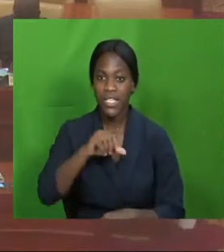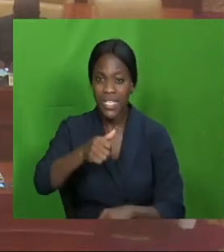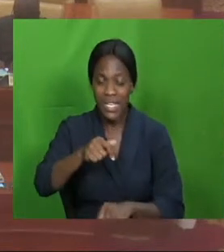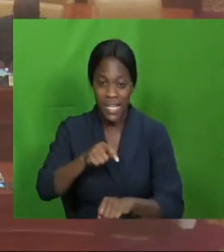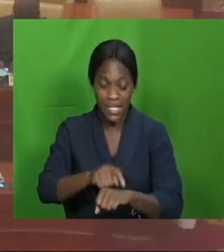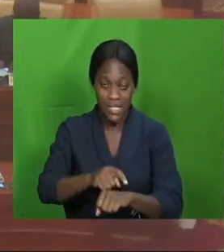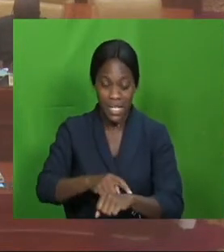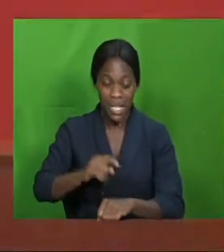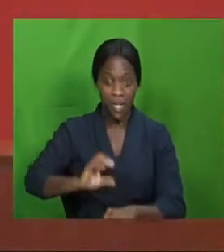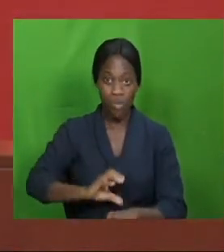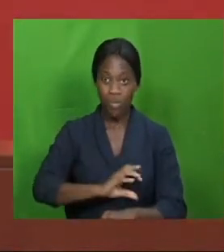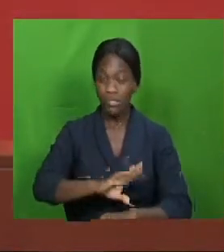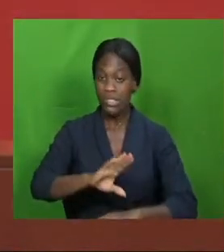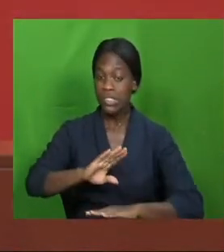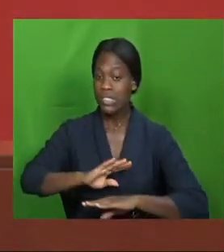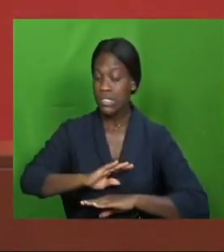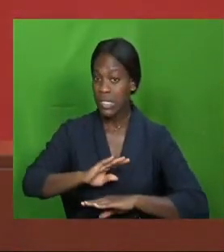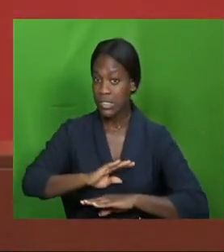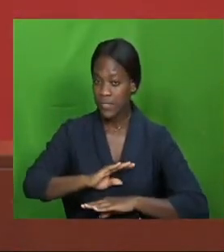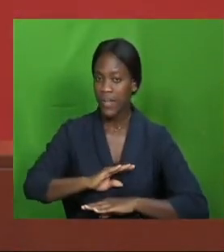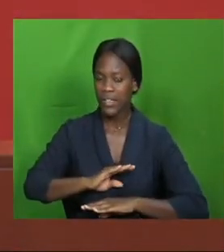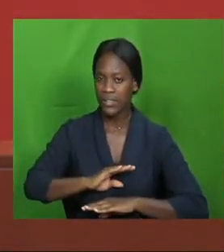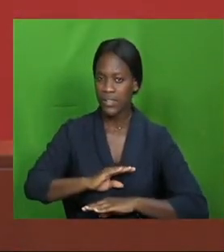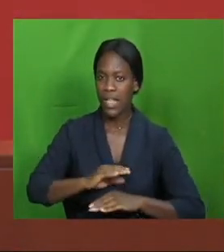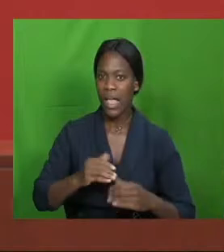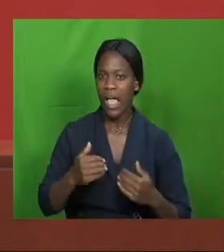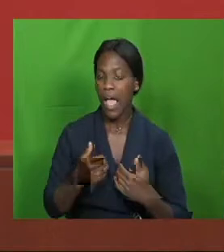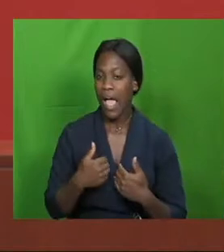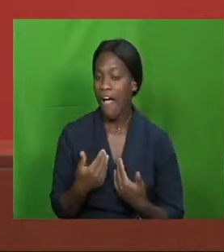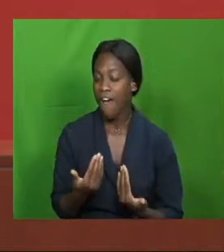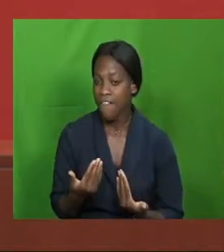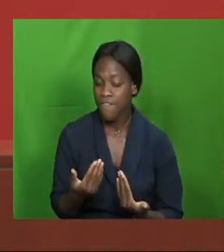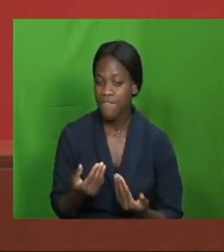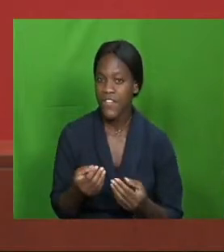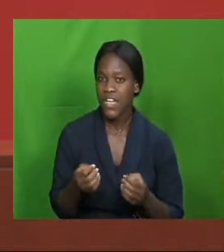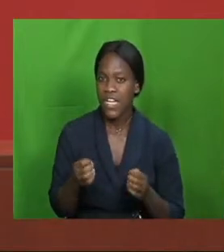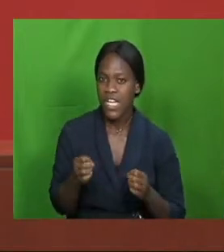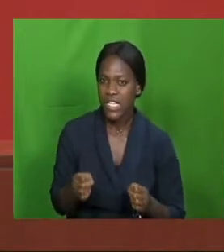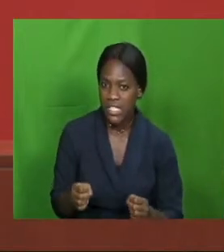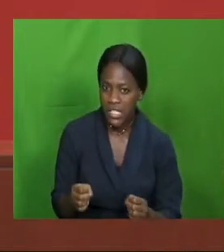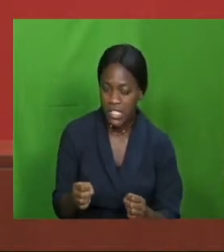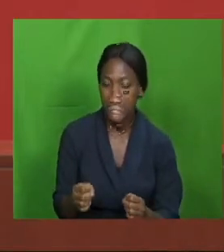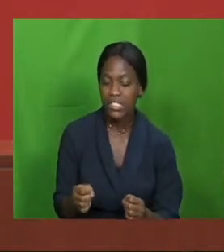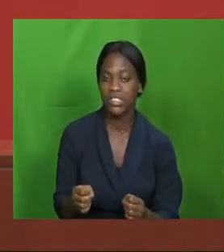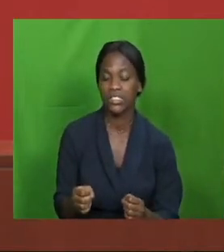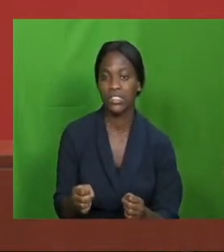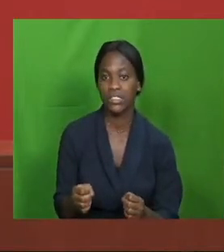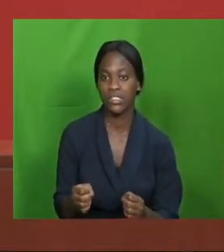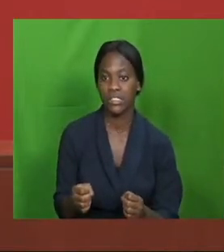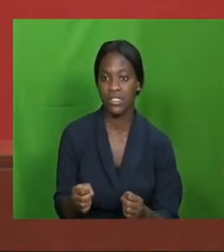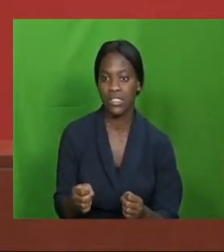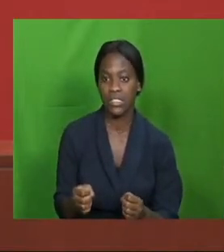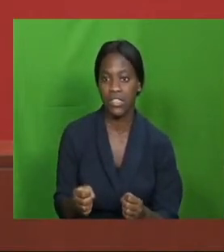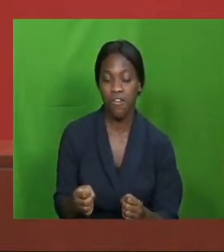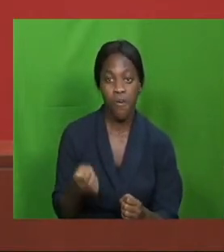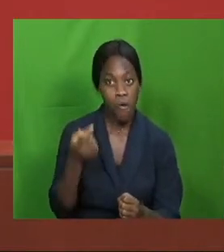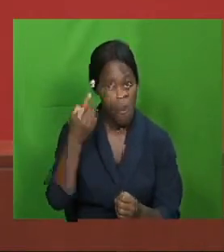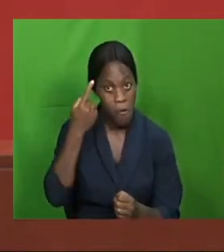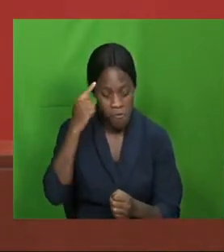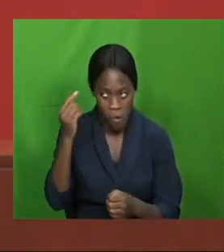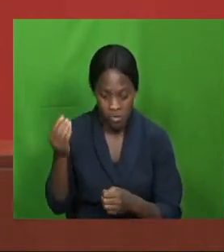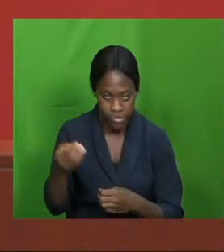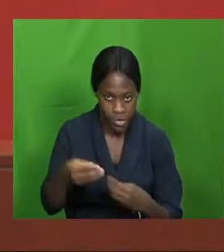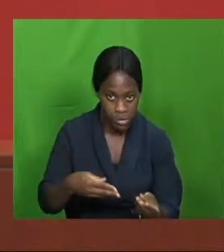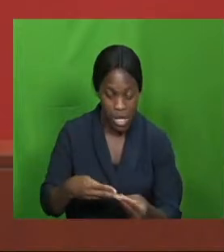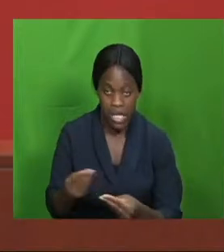satisfied that there has arisen an urgent or unforeseen need for expenditure for which no